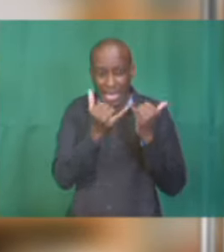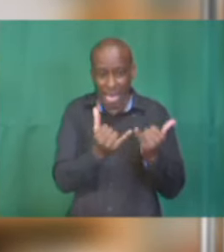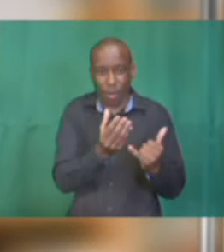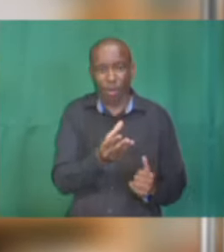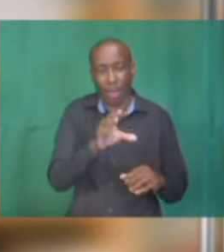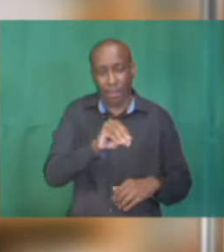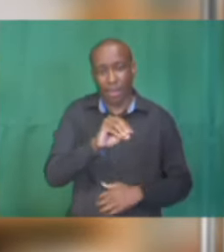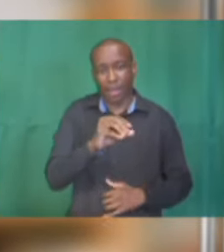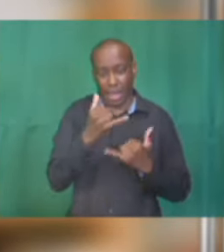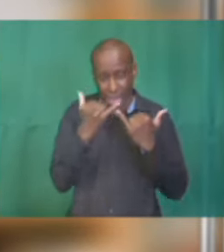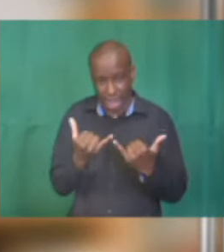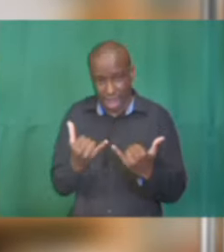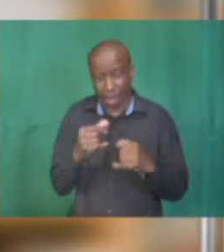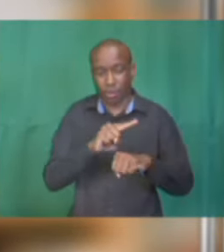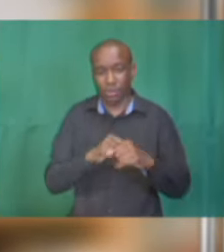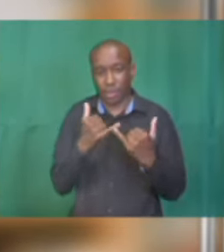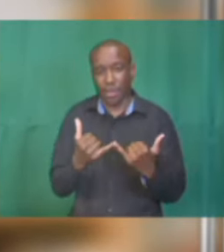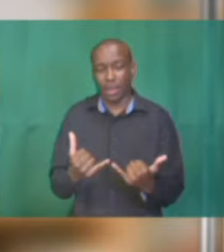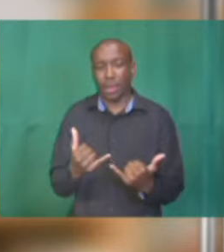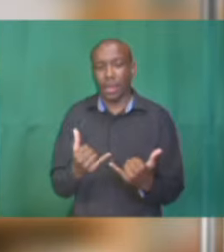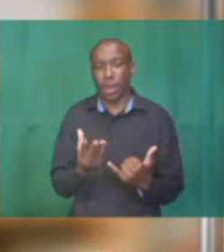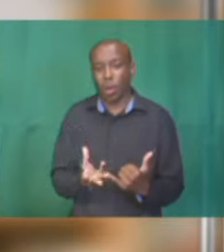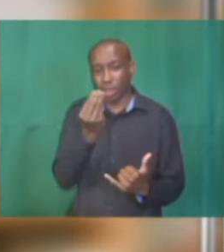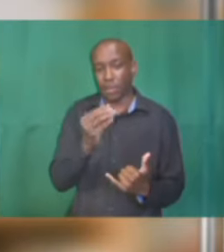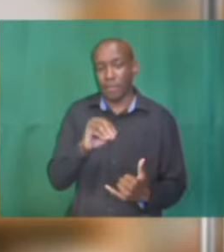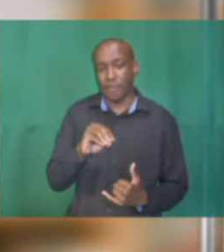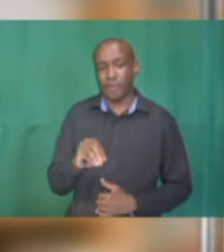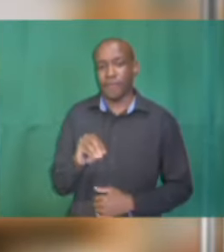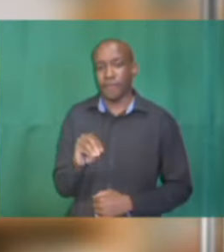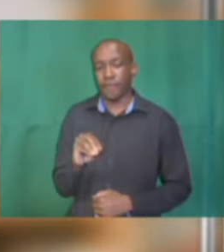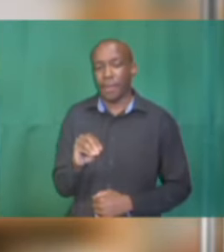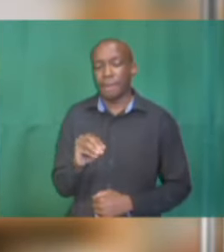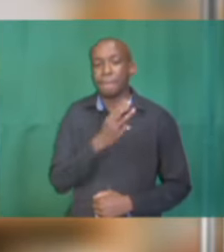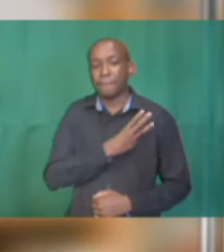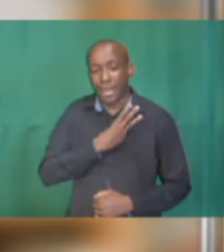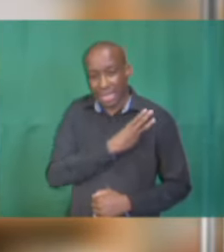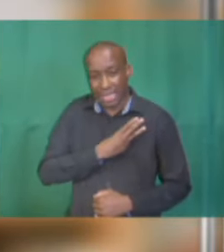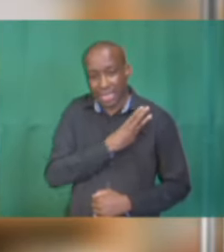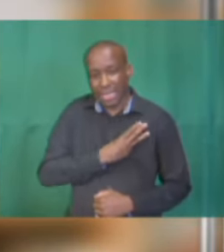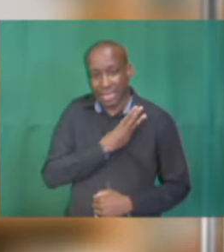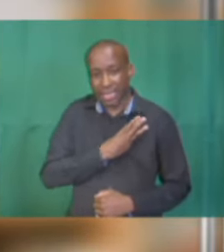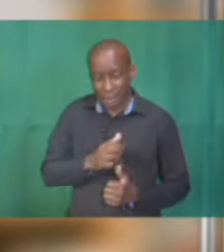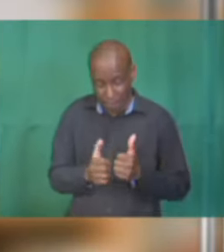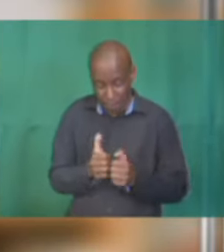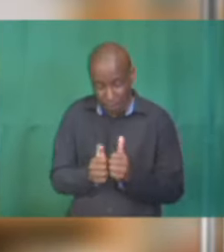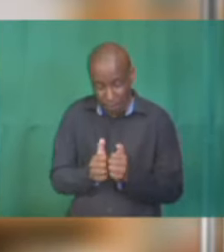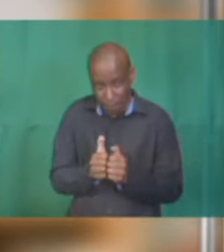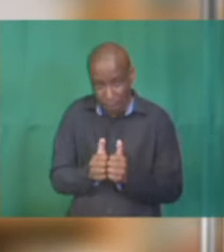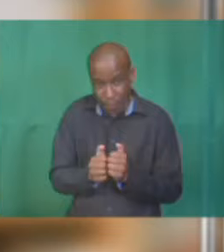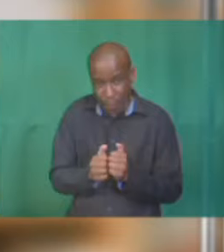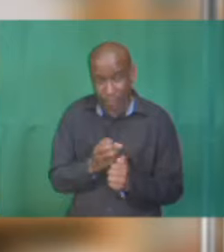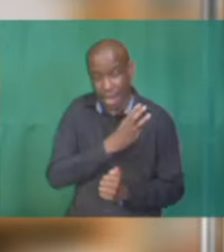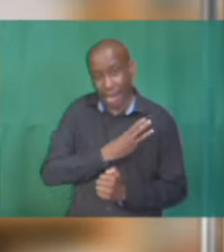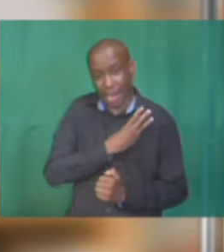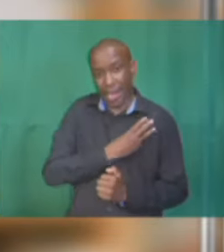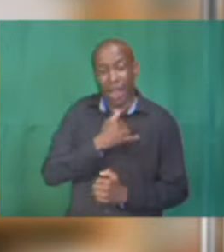on Facebook, and you can feel free to use our WhatsApp number as well. Can I just please emphasize that please text us and kindly please do